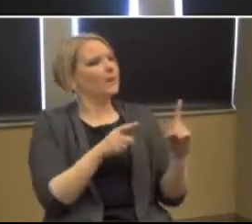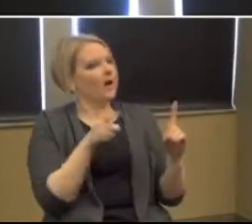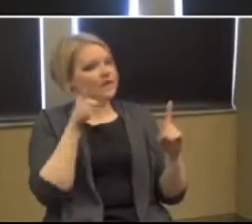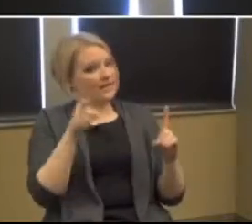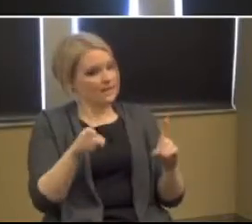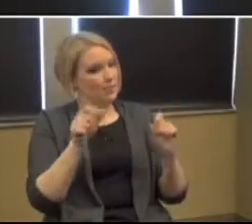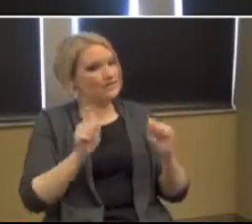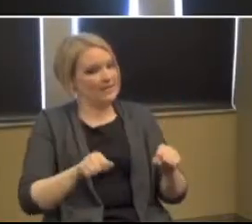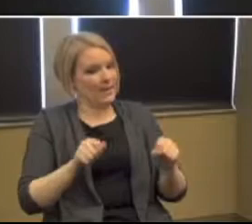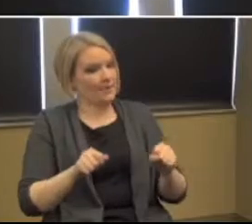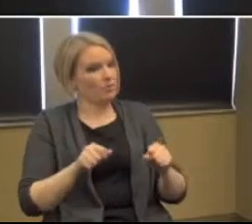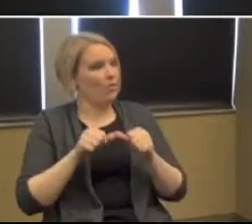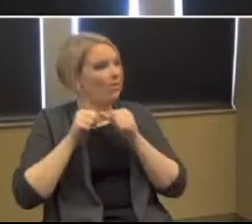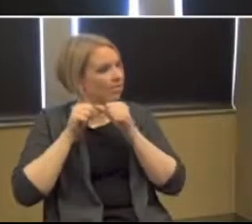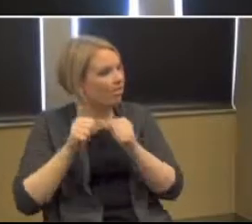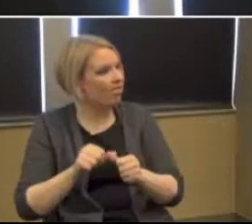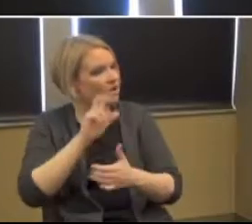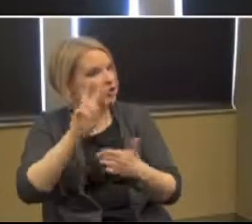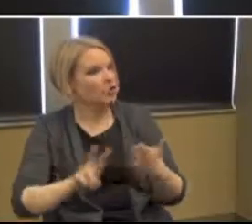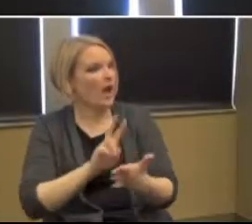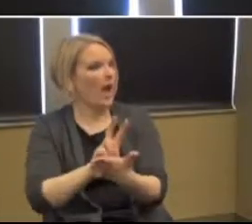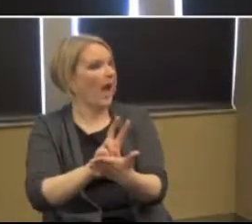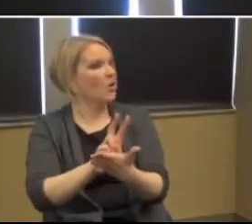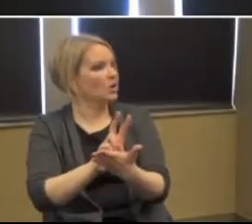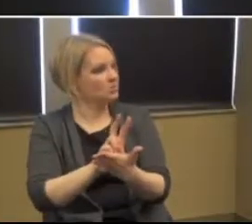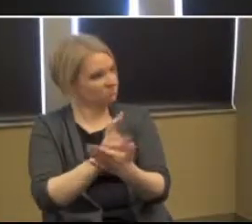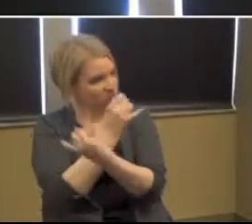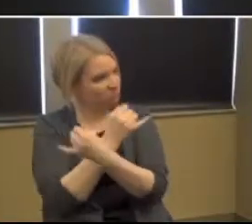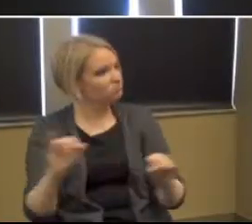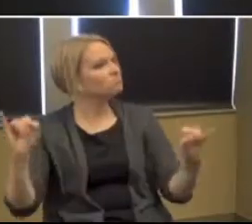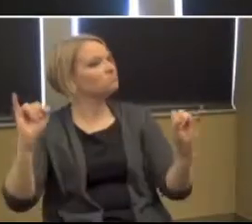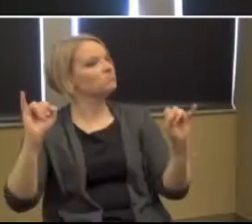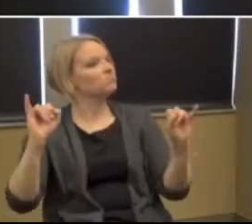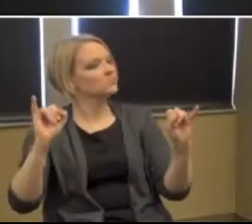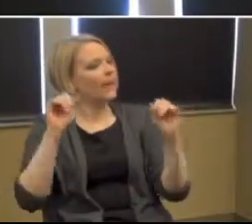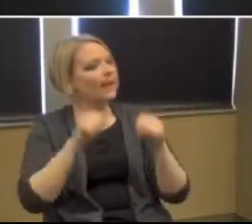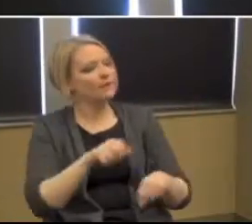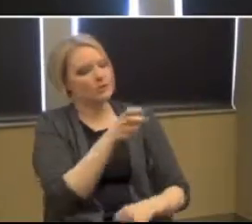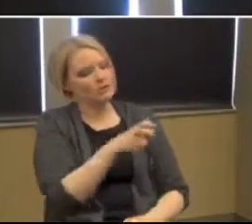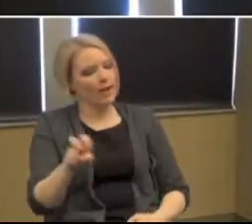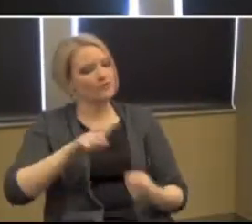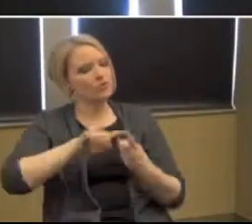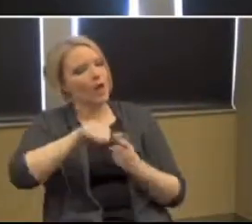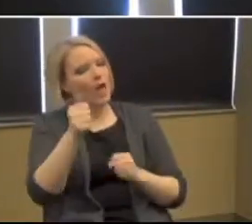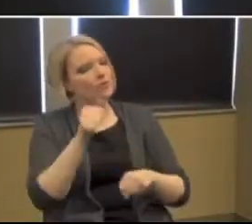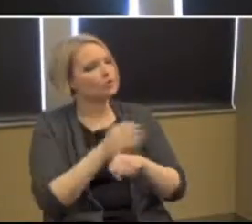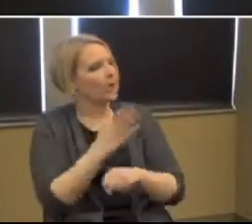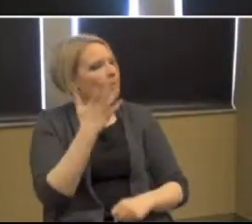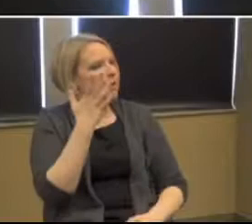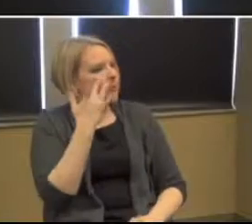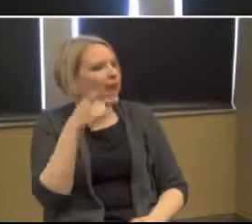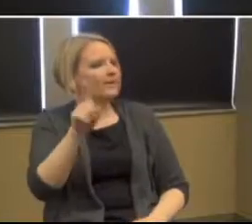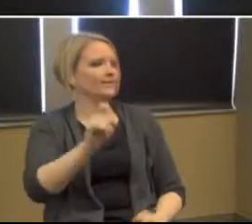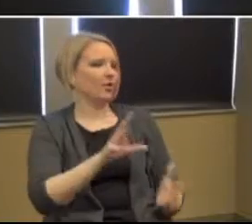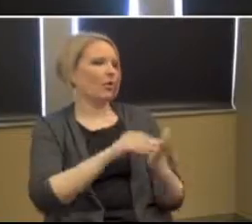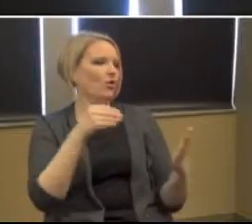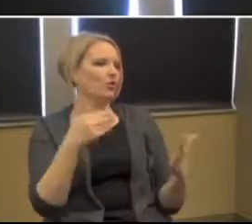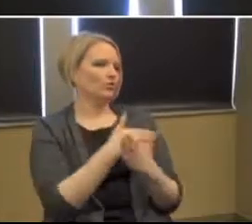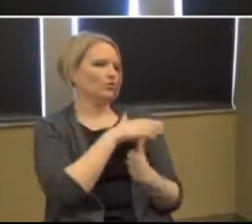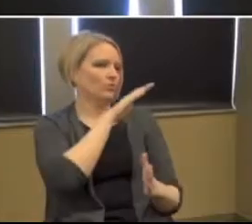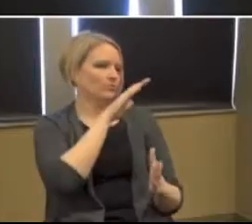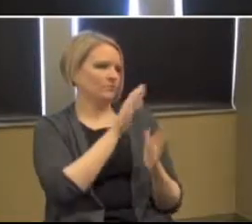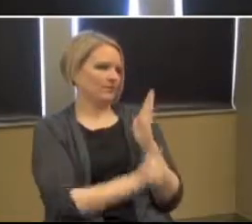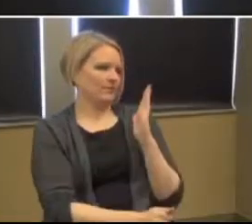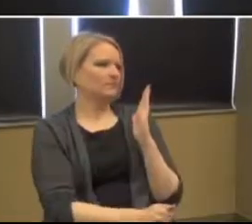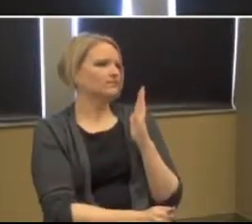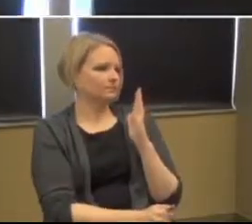2 full hours. And then we transitioned him to a different job because he needed to learn new skills. Now I'm going to